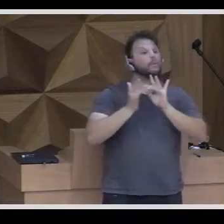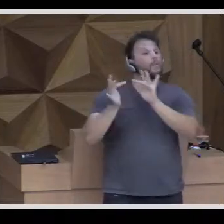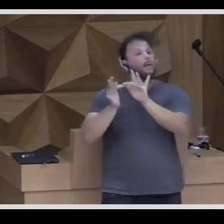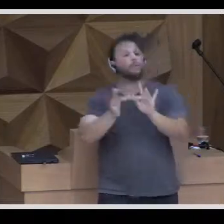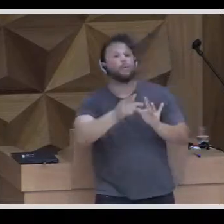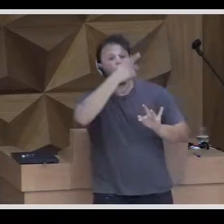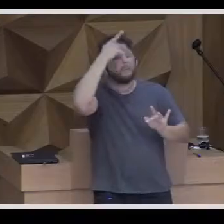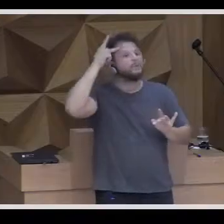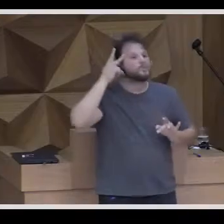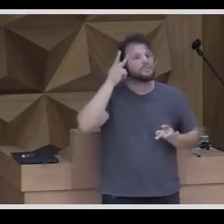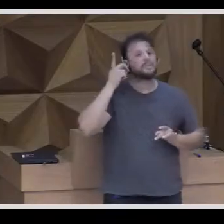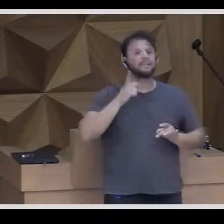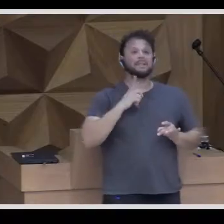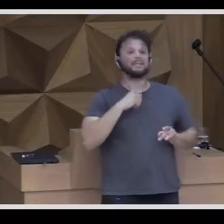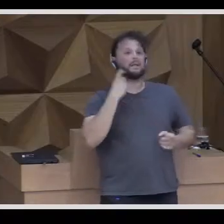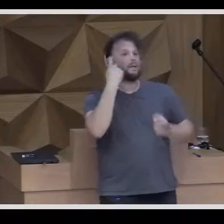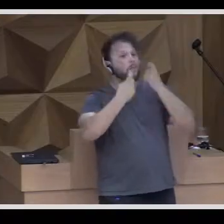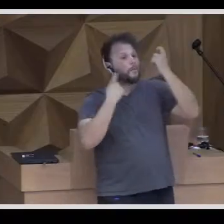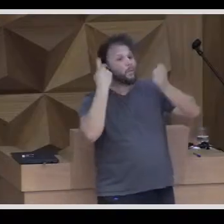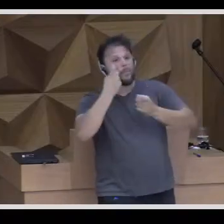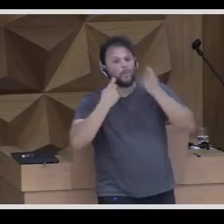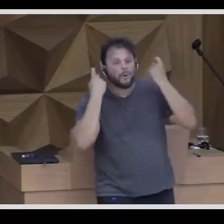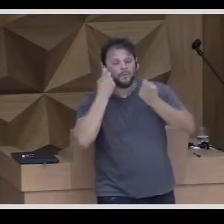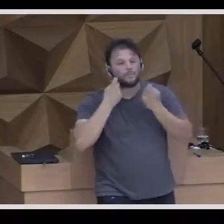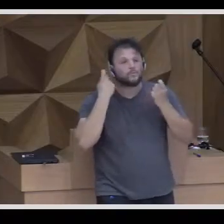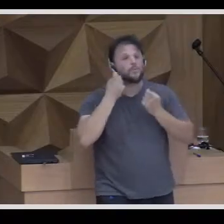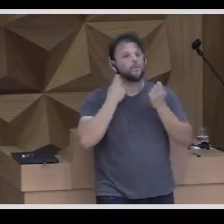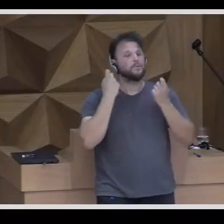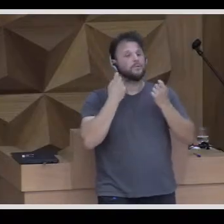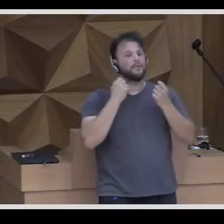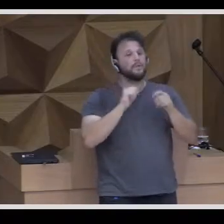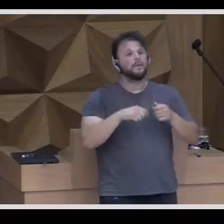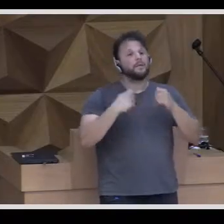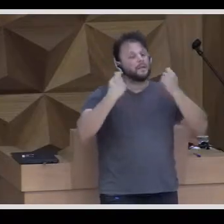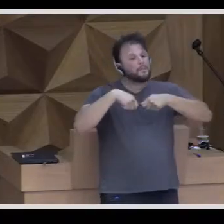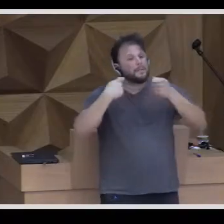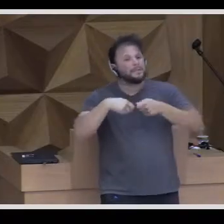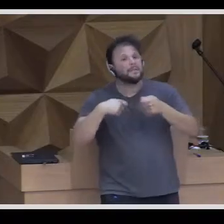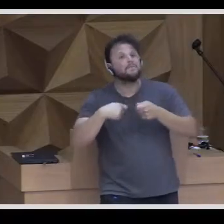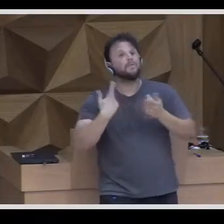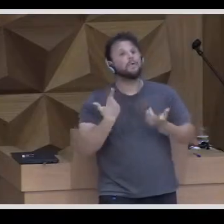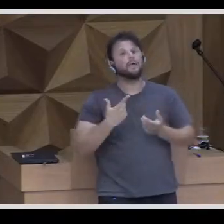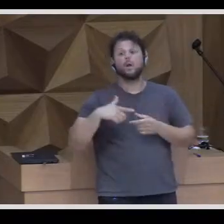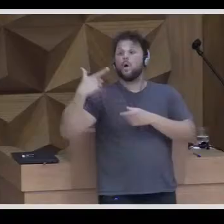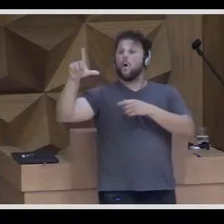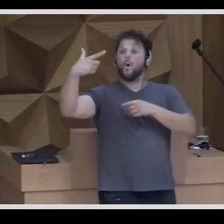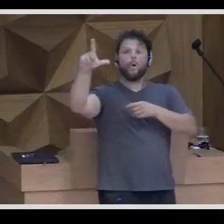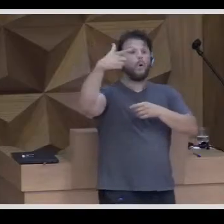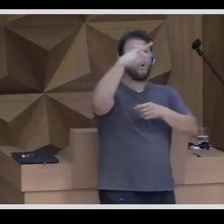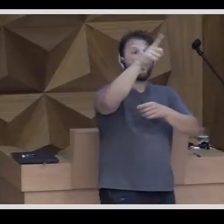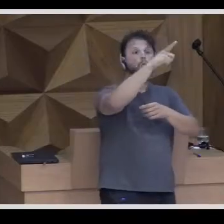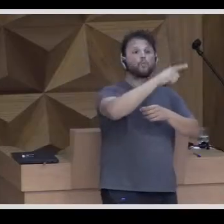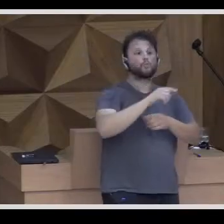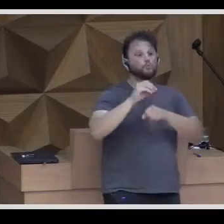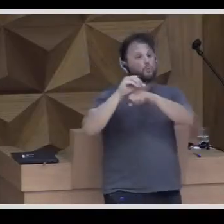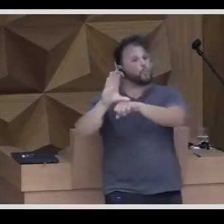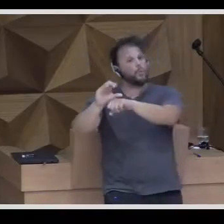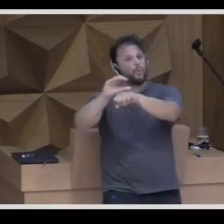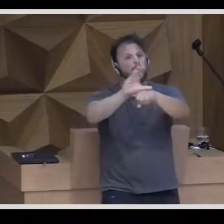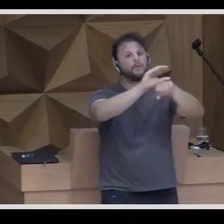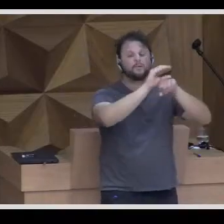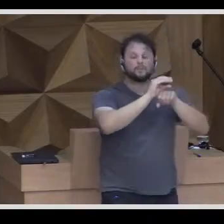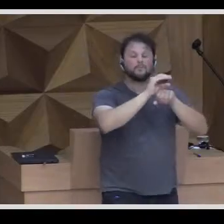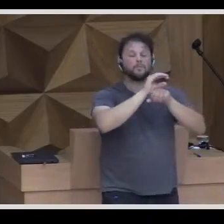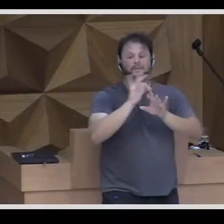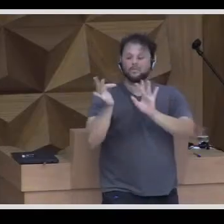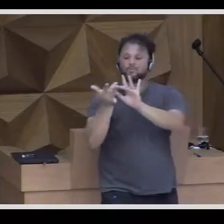start making sure we're wrapping other people up in the information that we have. Because you have that knowledge, which means you have the ability to spread